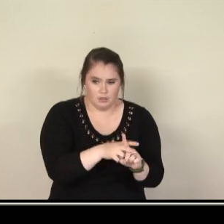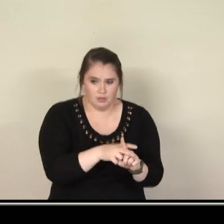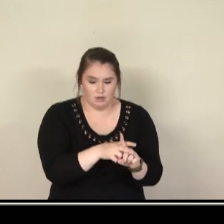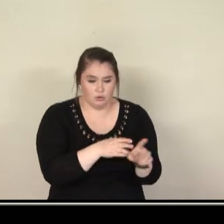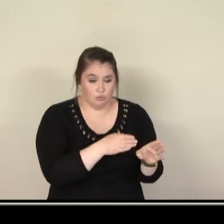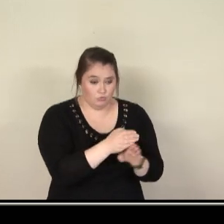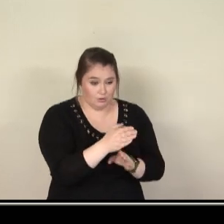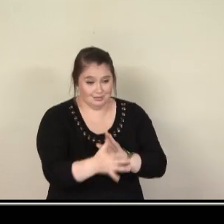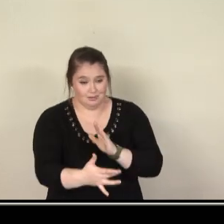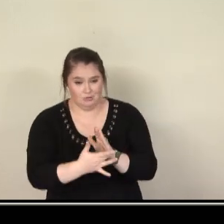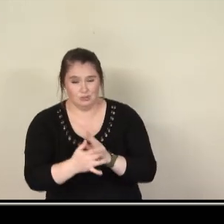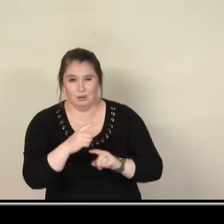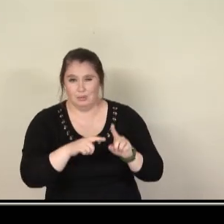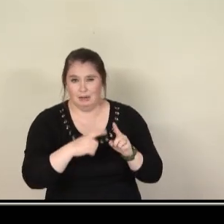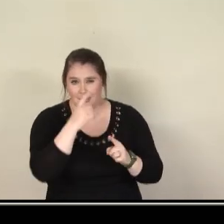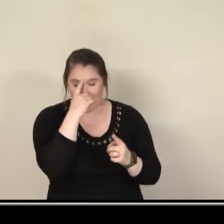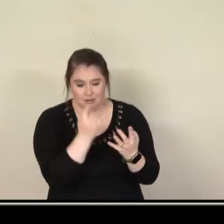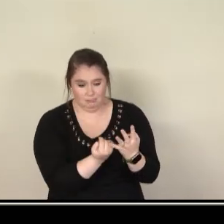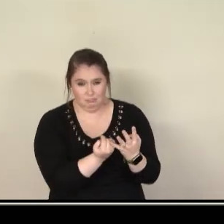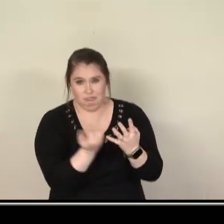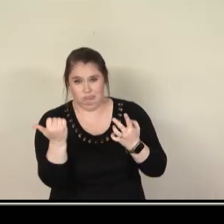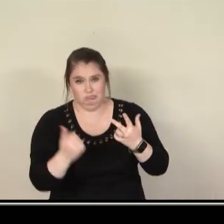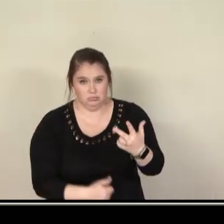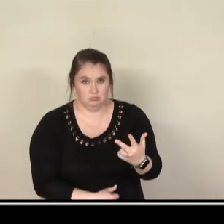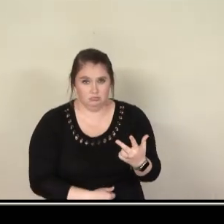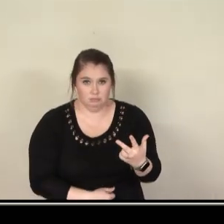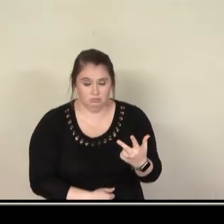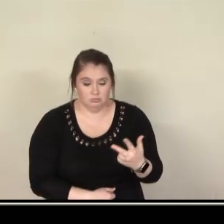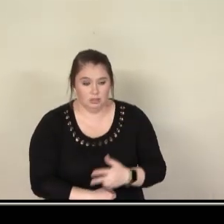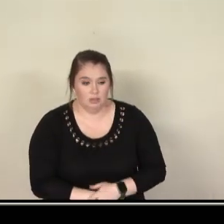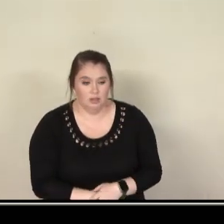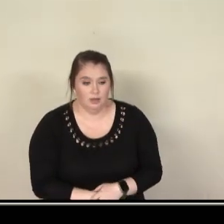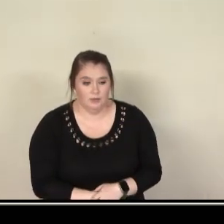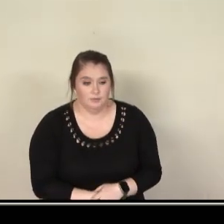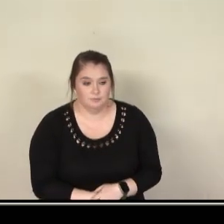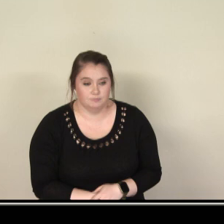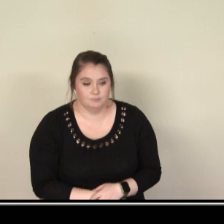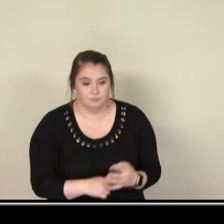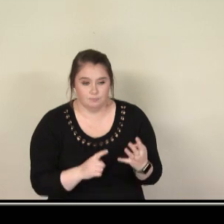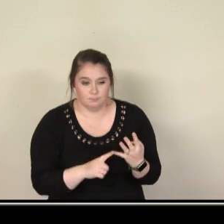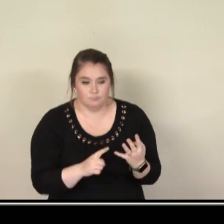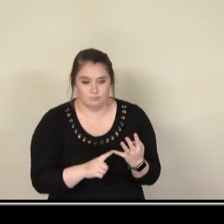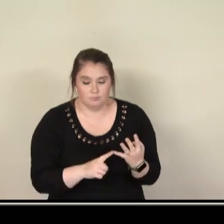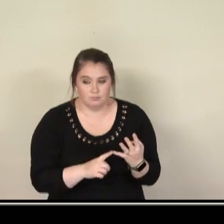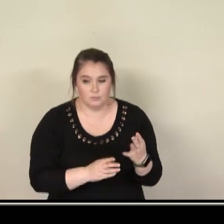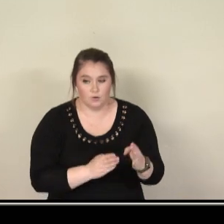and technology, but I think that has been undone, and career and technology is